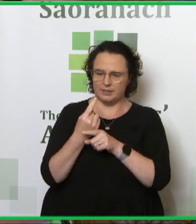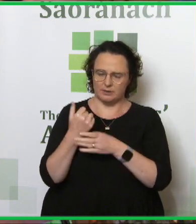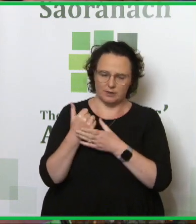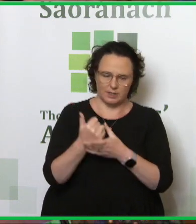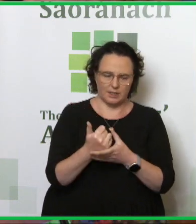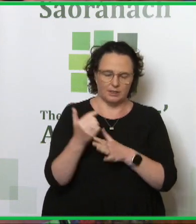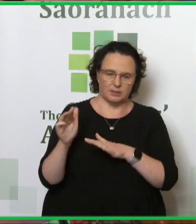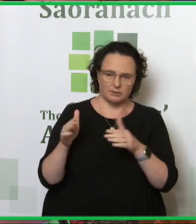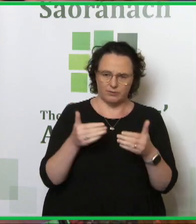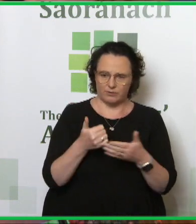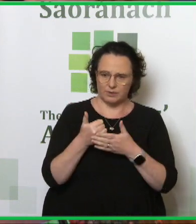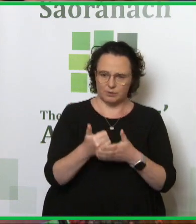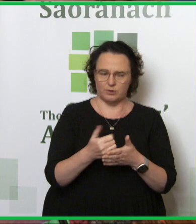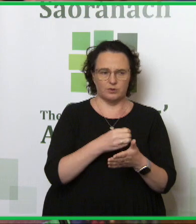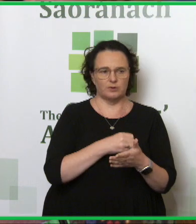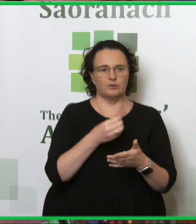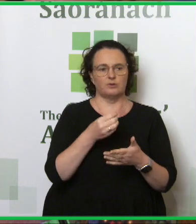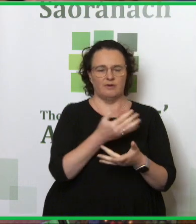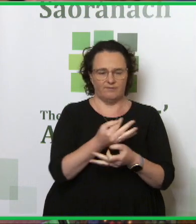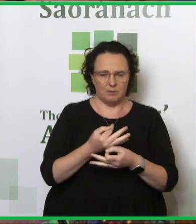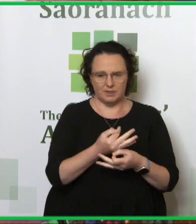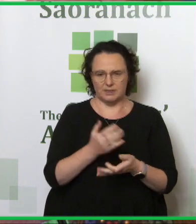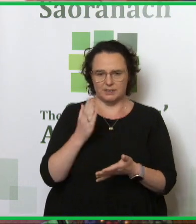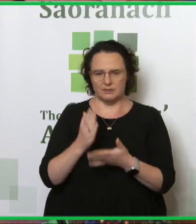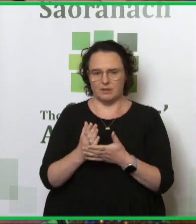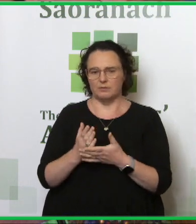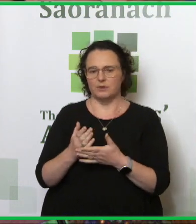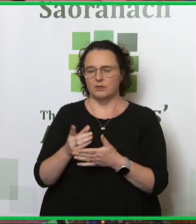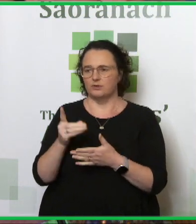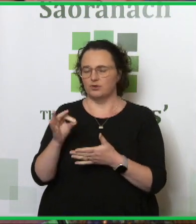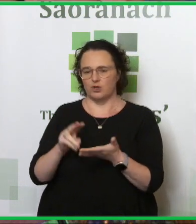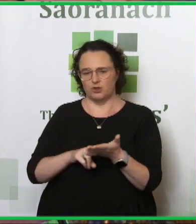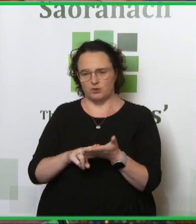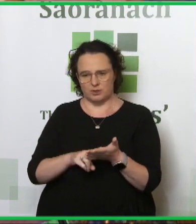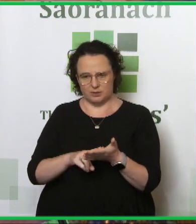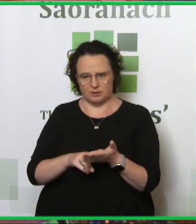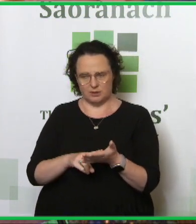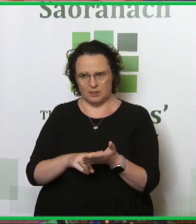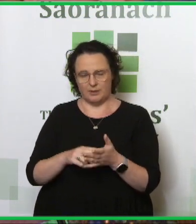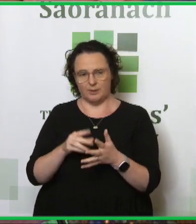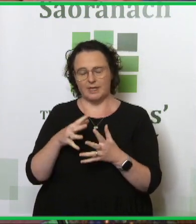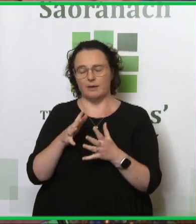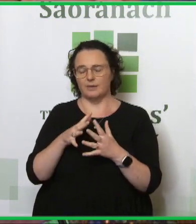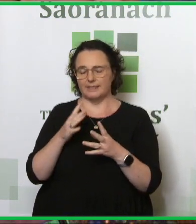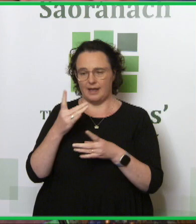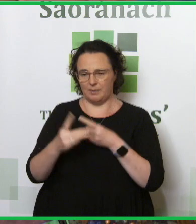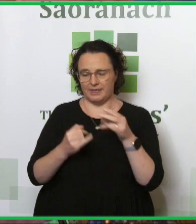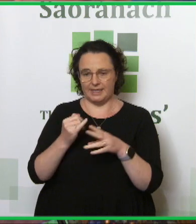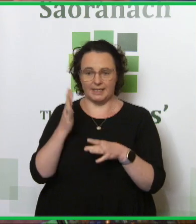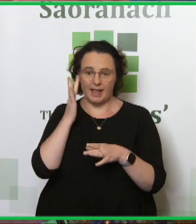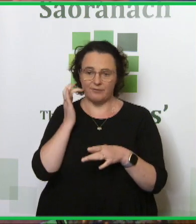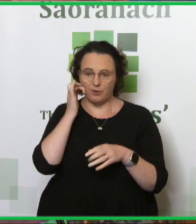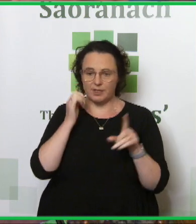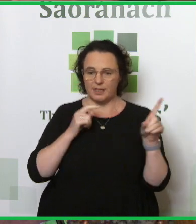prevent problematic drug use in the first place, that in their experience now in California, it seems to